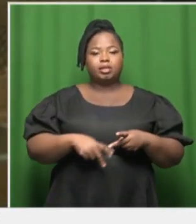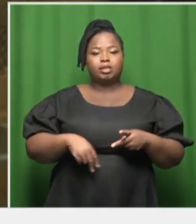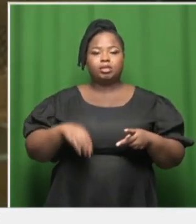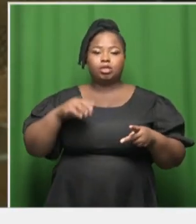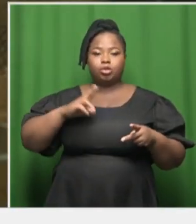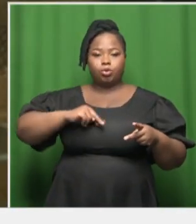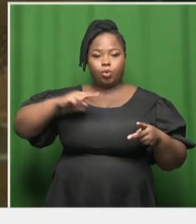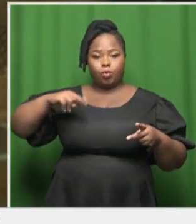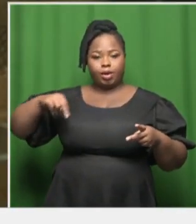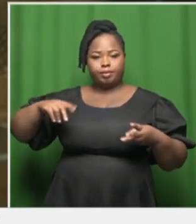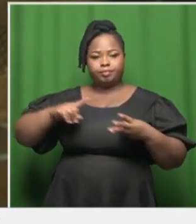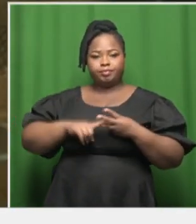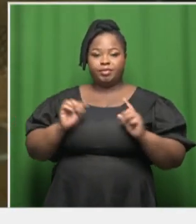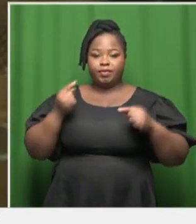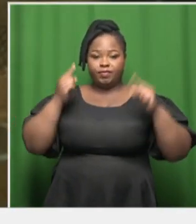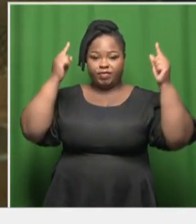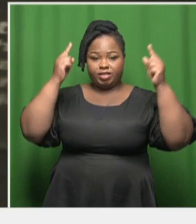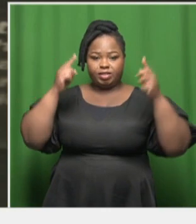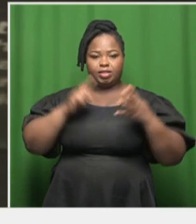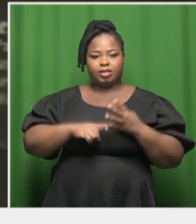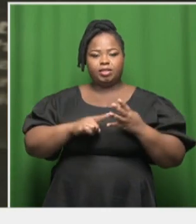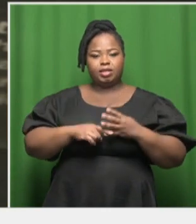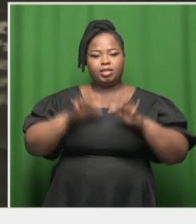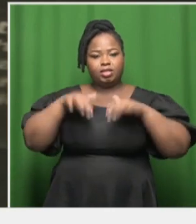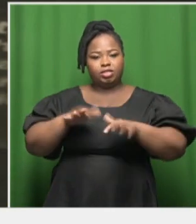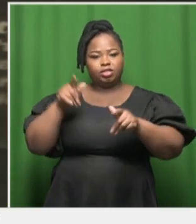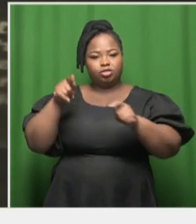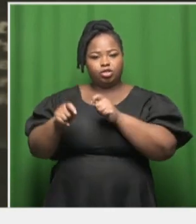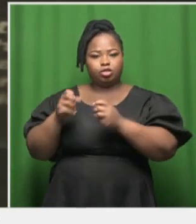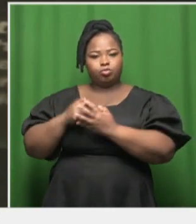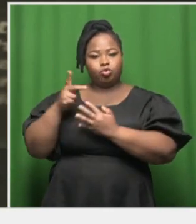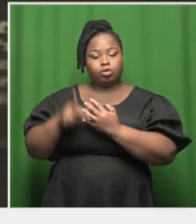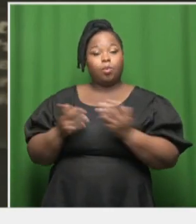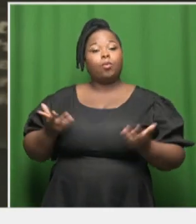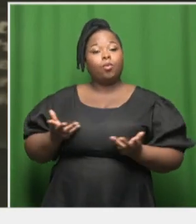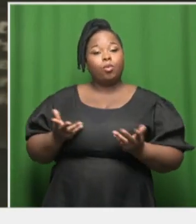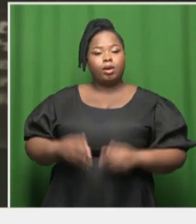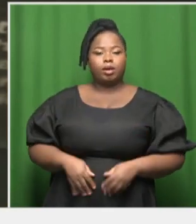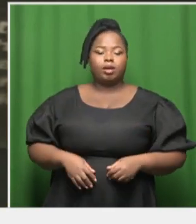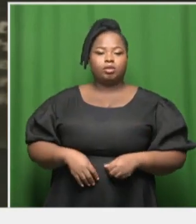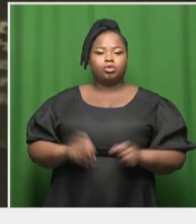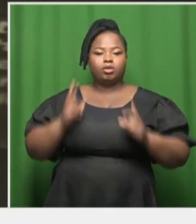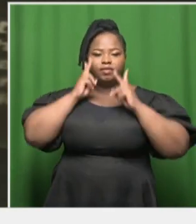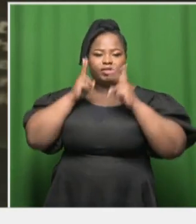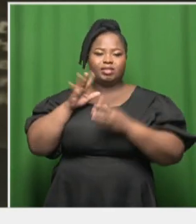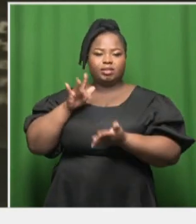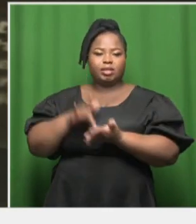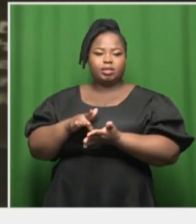in Johannesburg and the Sea Change Project. It's located at the Buffelsfontein Visitor